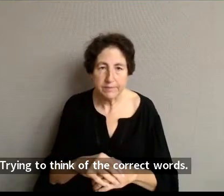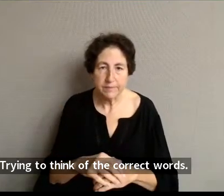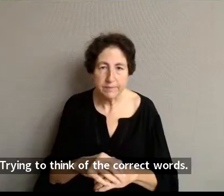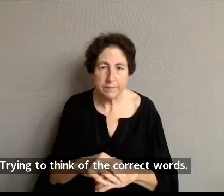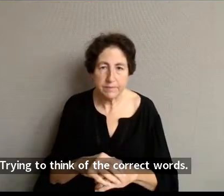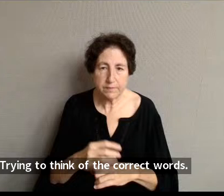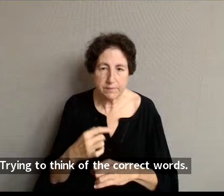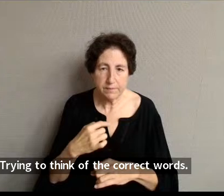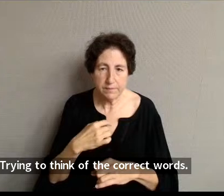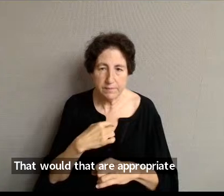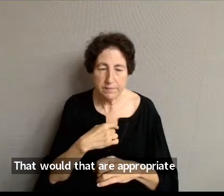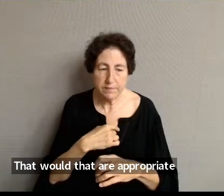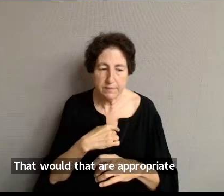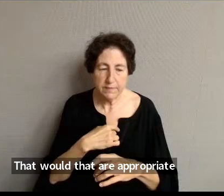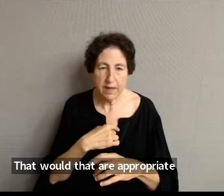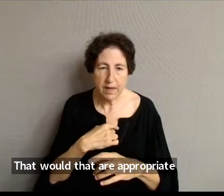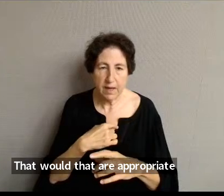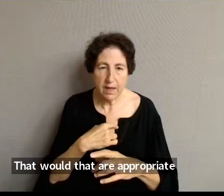I spent